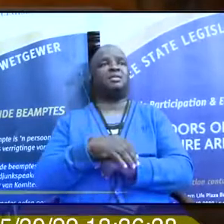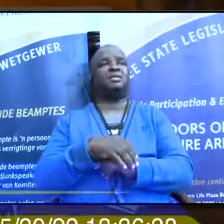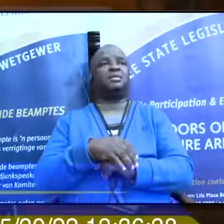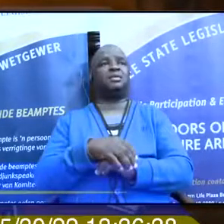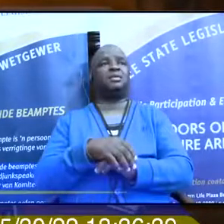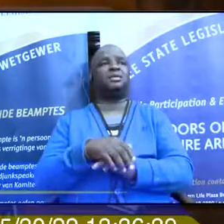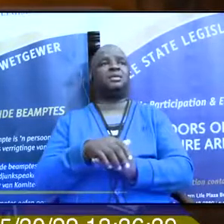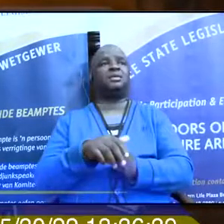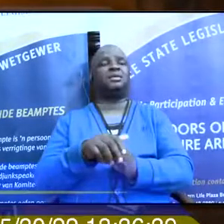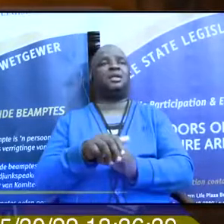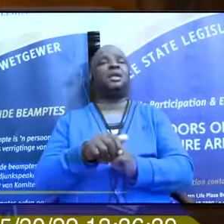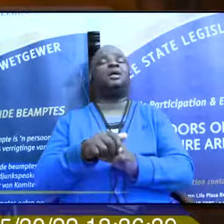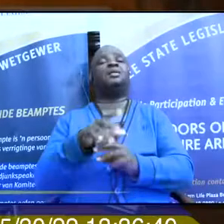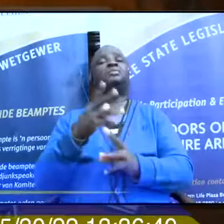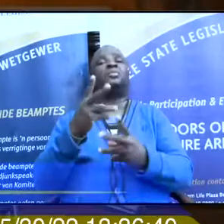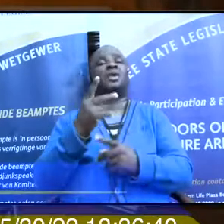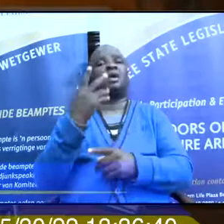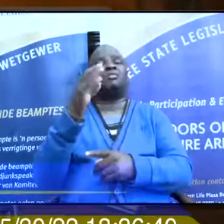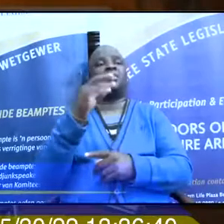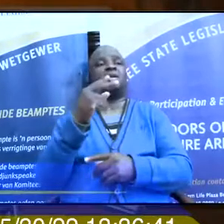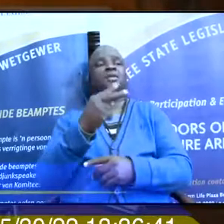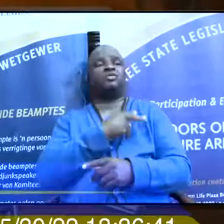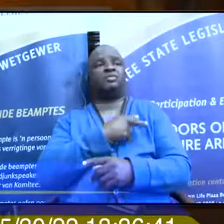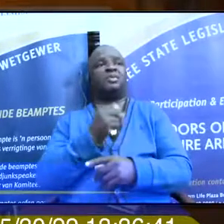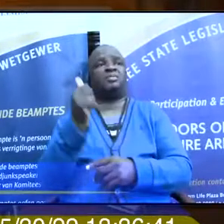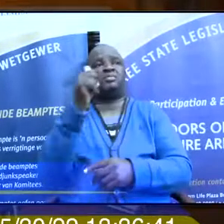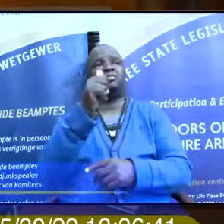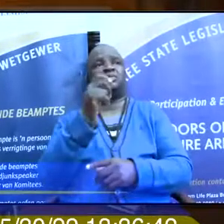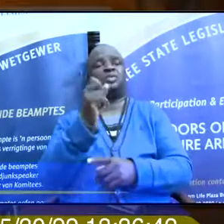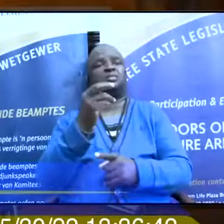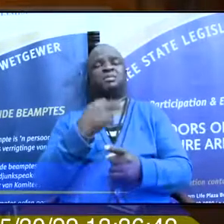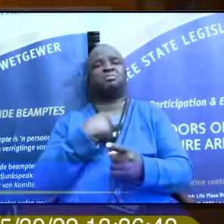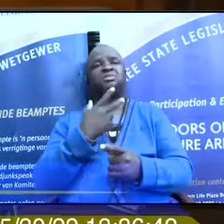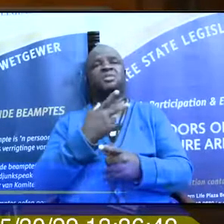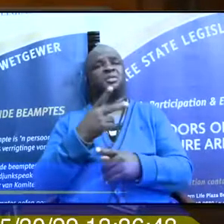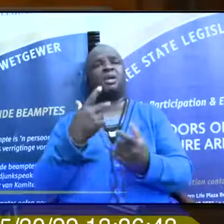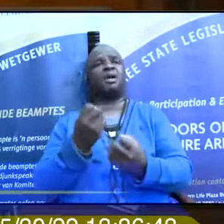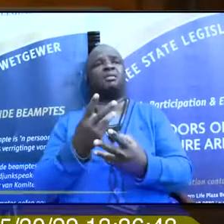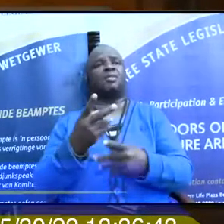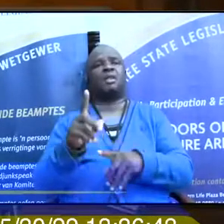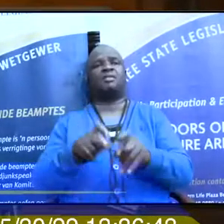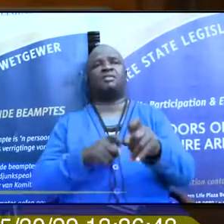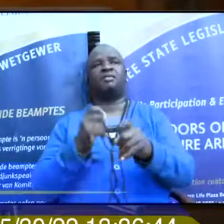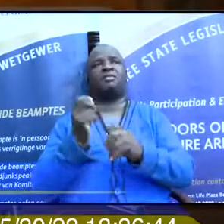of i mean officials don't respect them